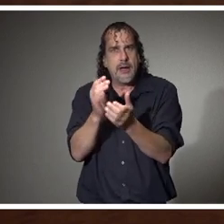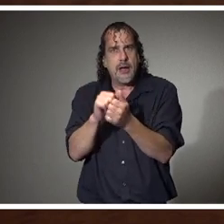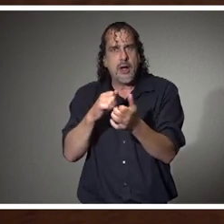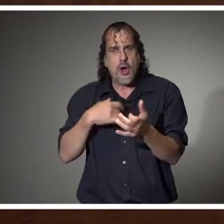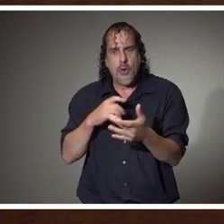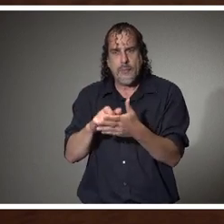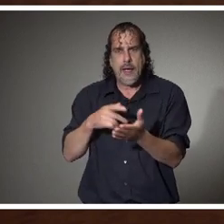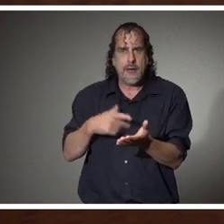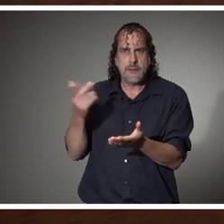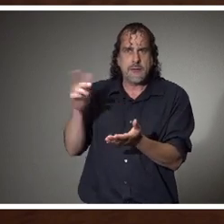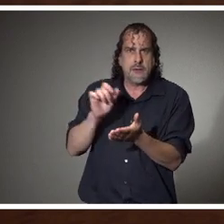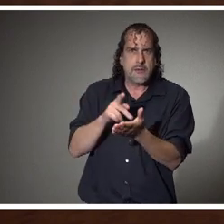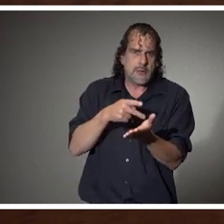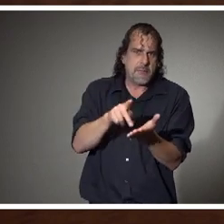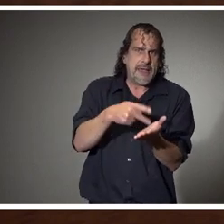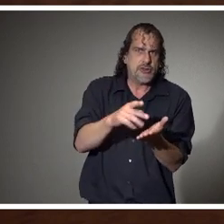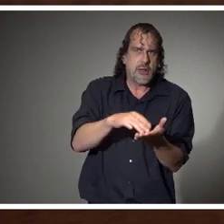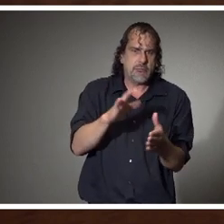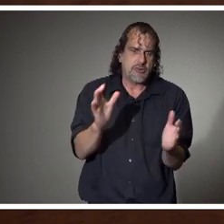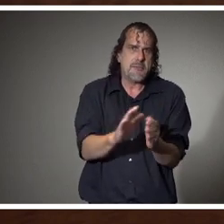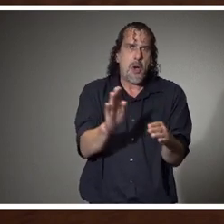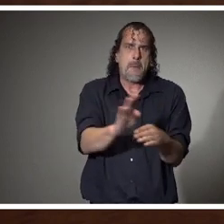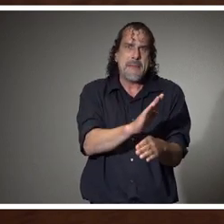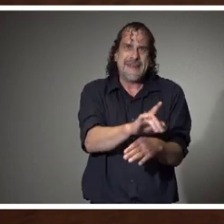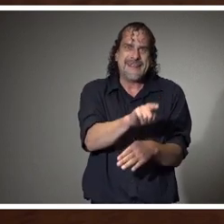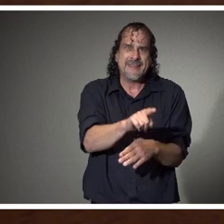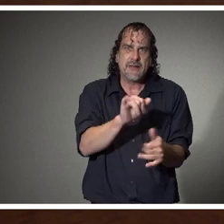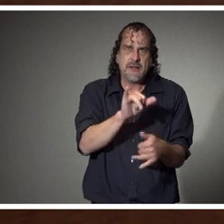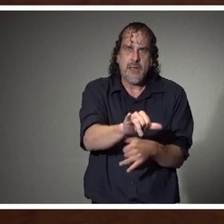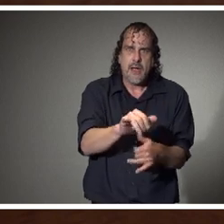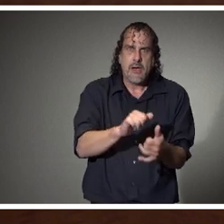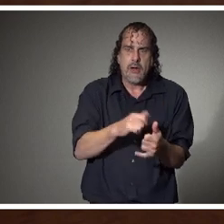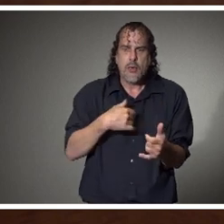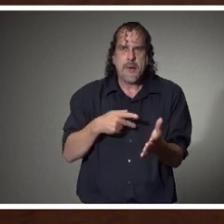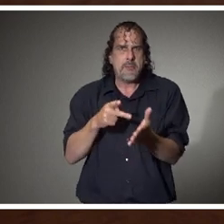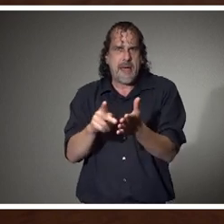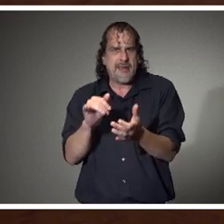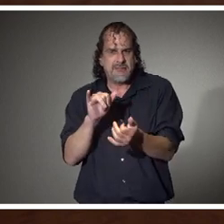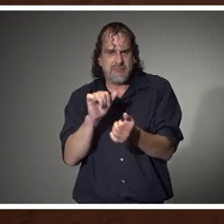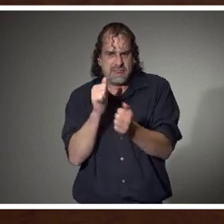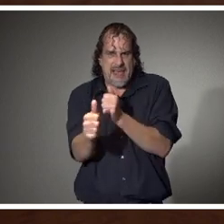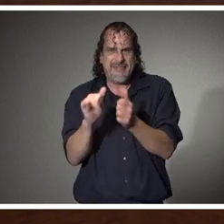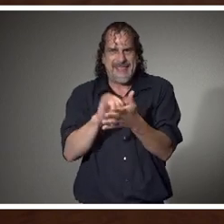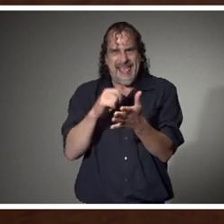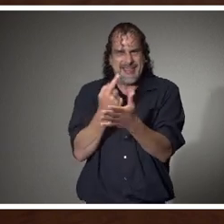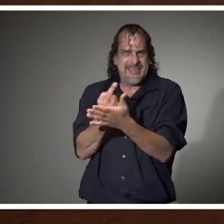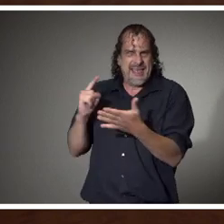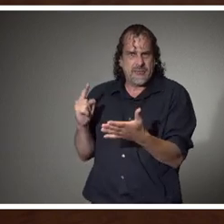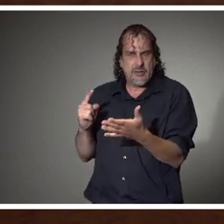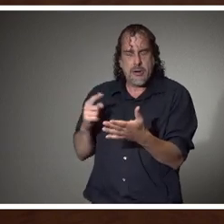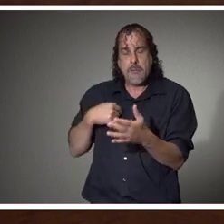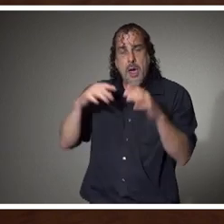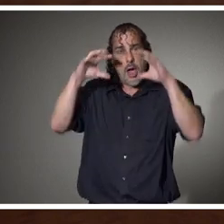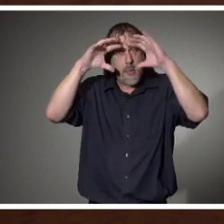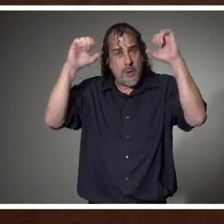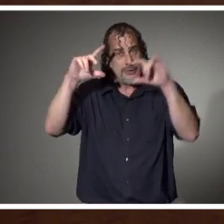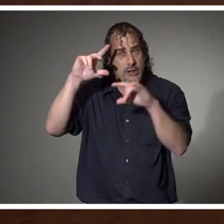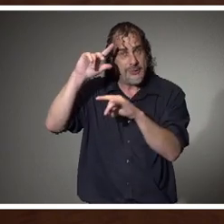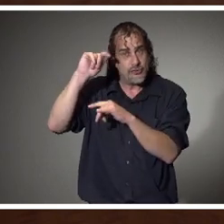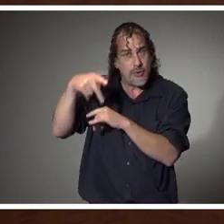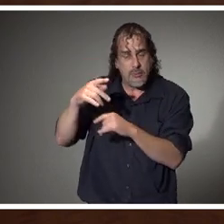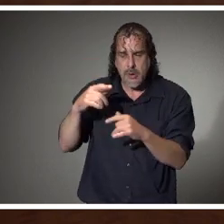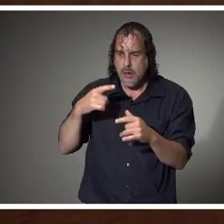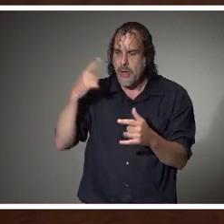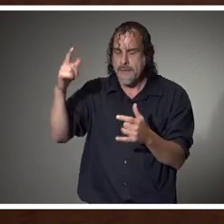Protection Program, which we passed last week. But overall, President Trump and his administration